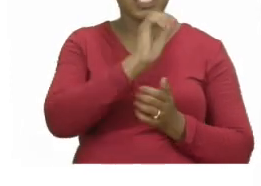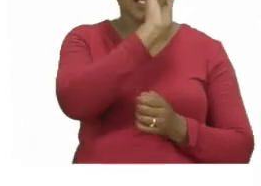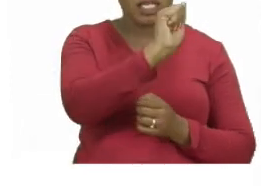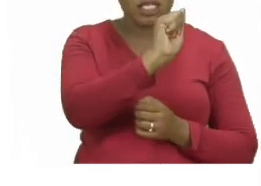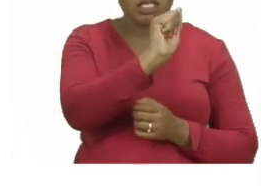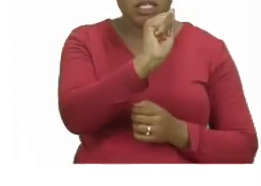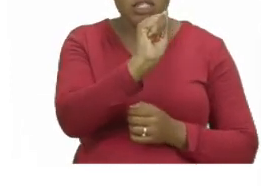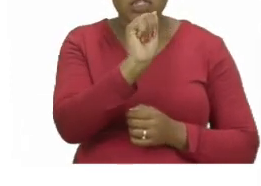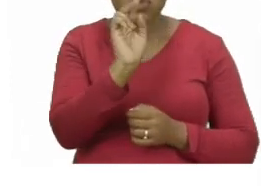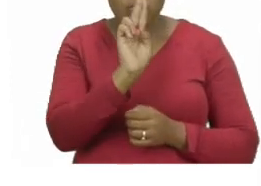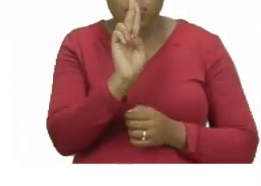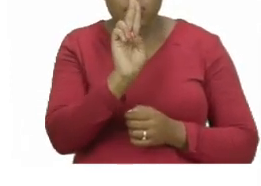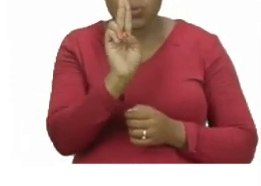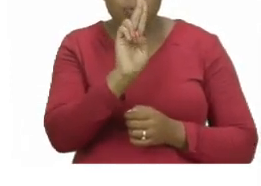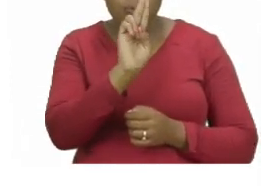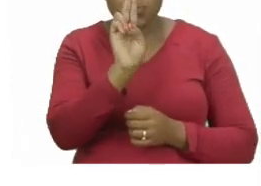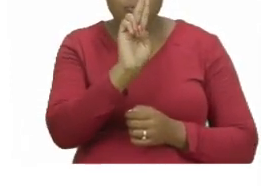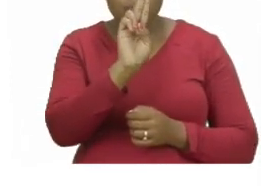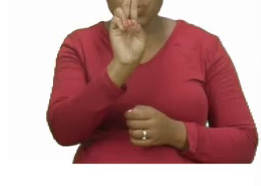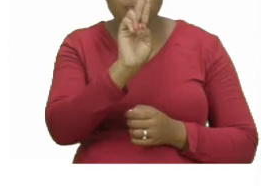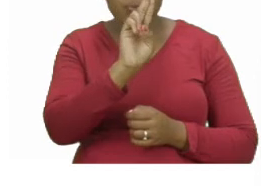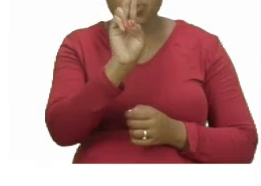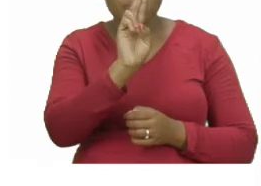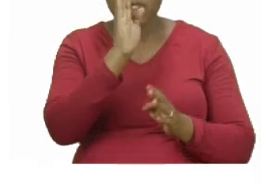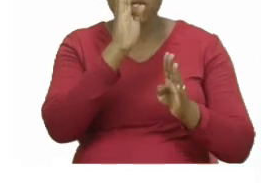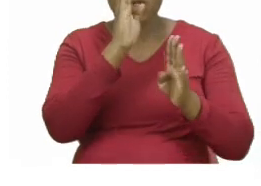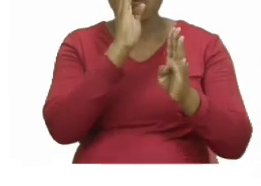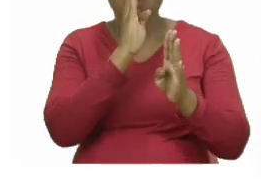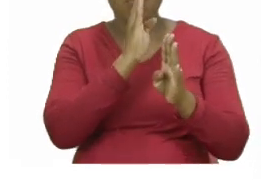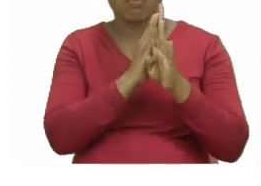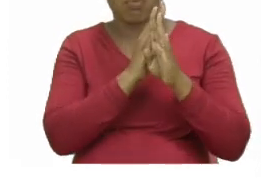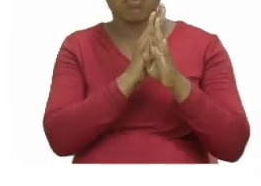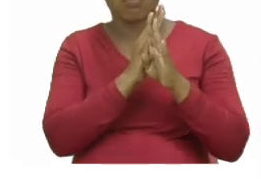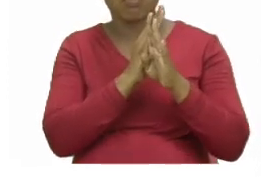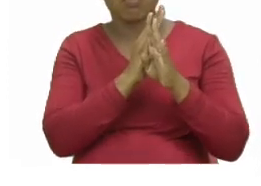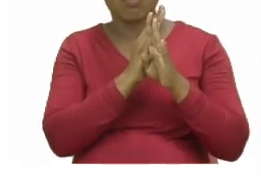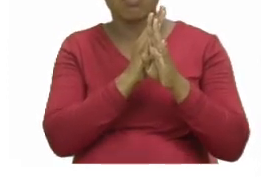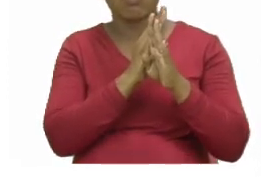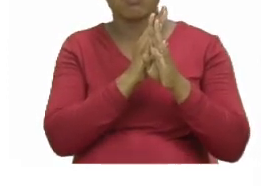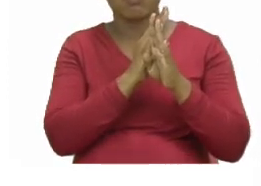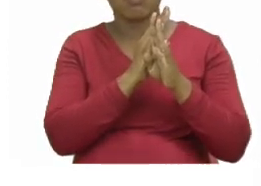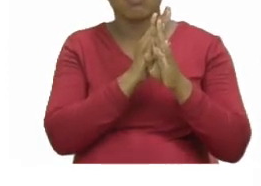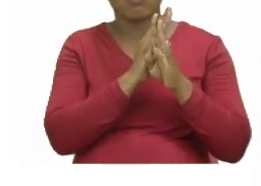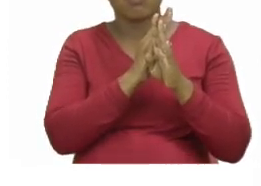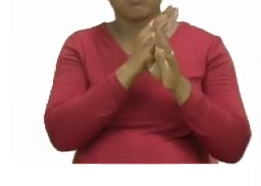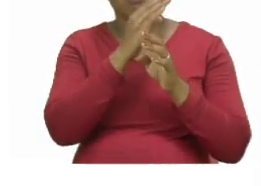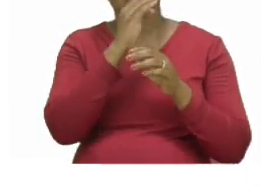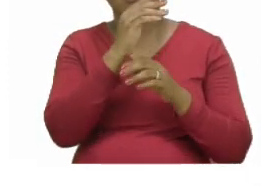amount or fill the bottles by coloring the amount allocated next to each